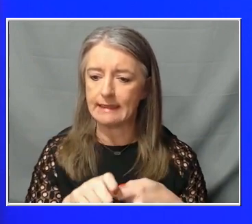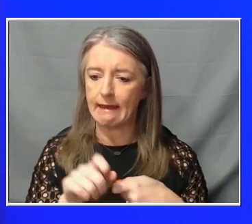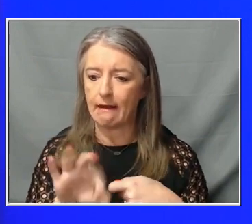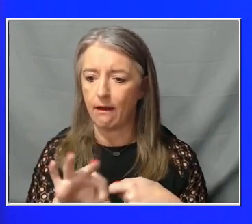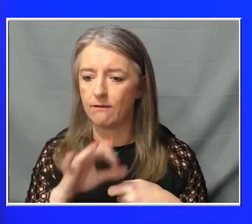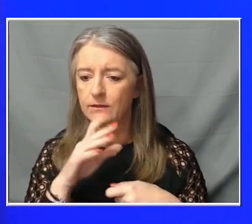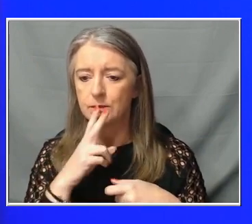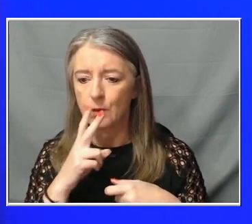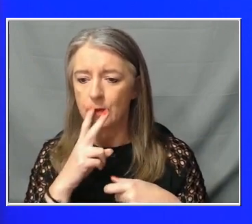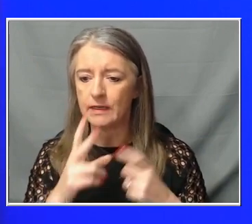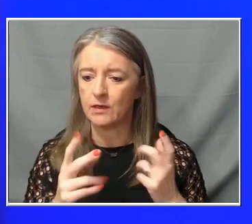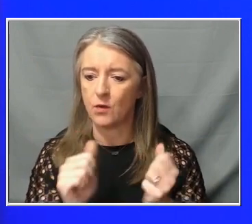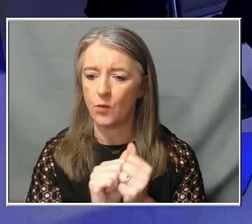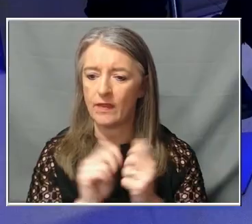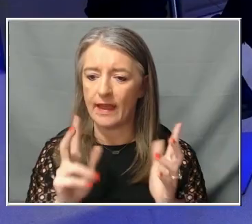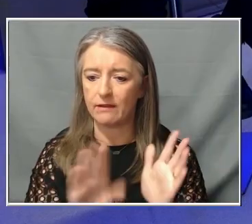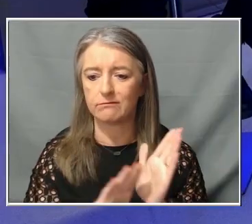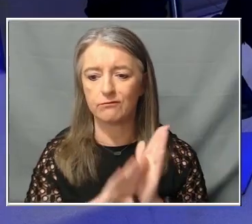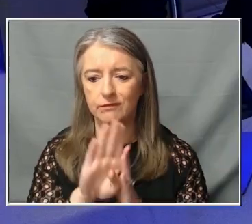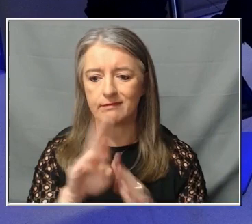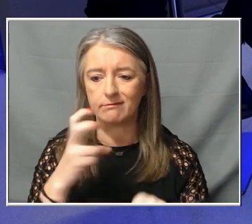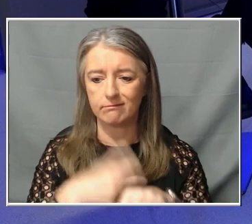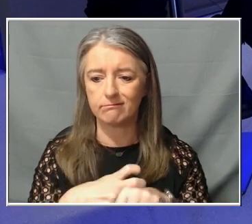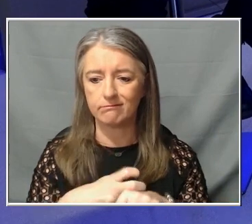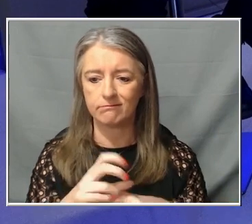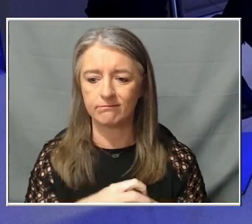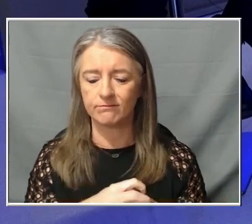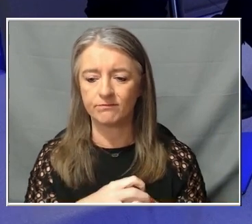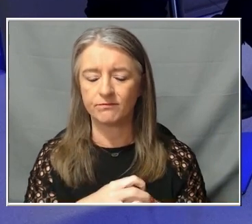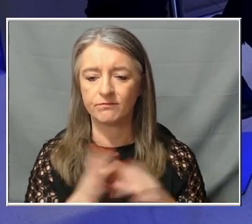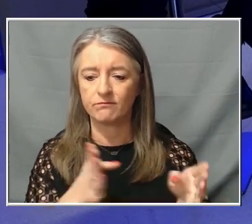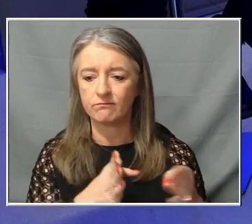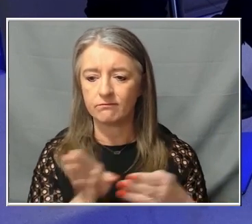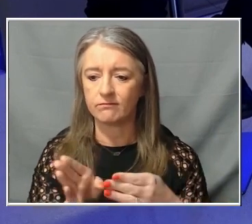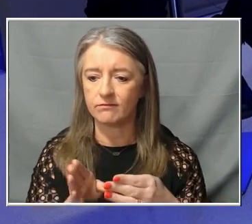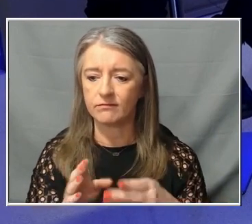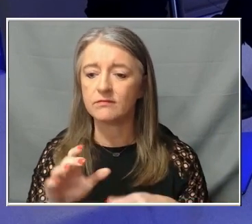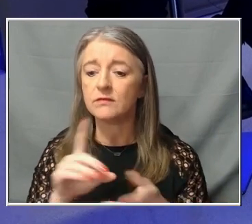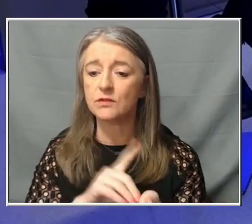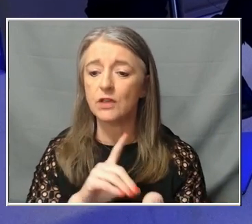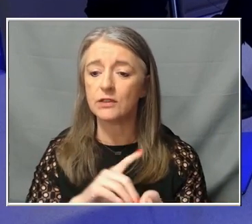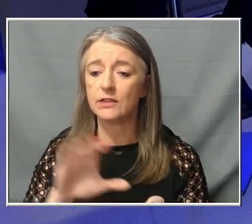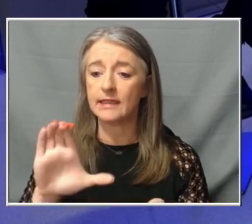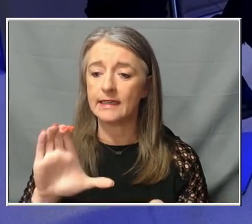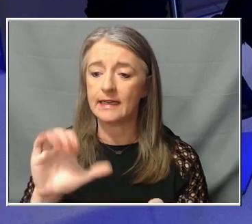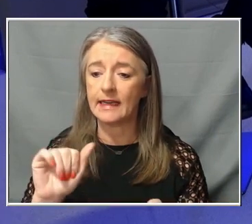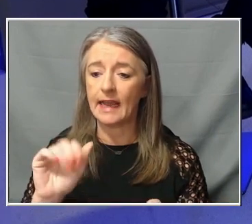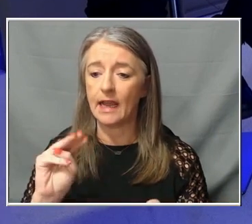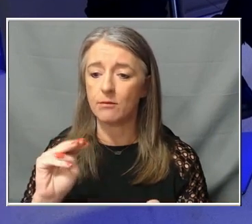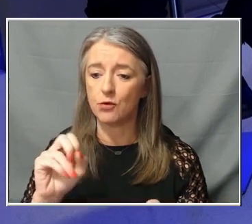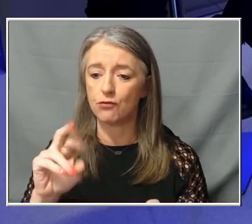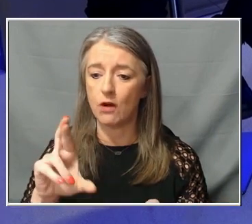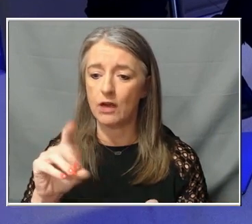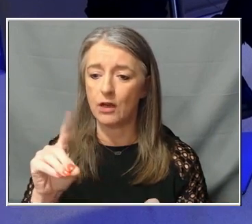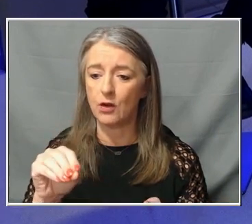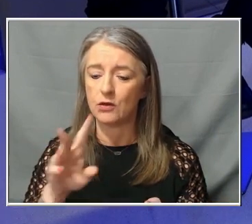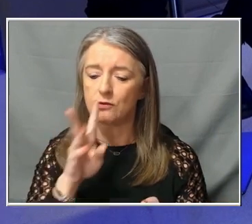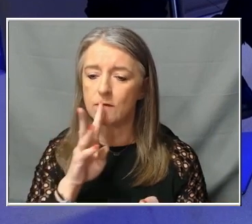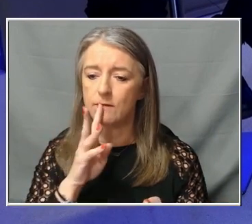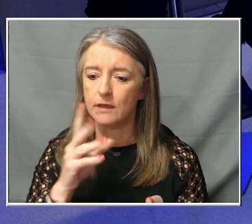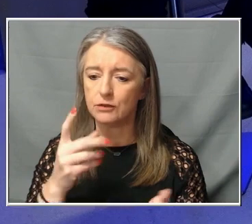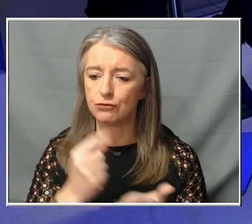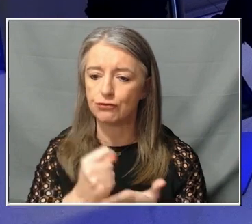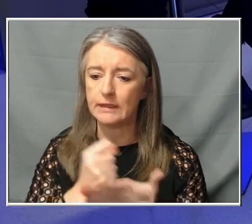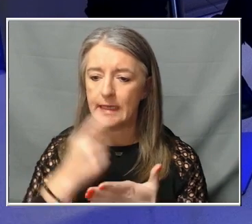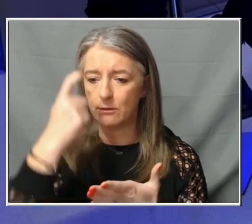it's hard to develop a new habit. So I want to change gears now and talk, and Dr. Camerata, I'm going to start with you, of course, because talk about treating brain